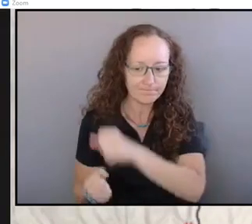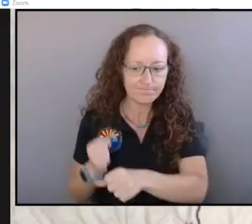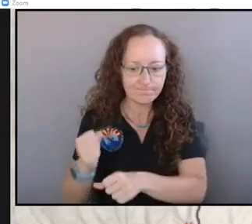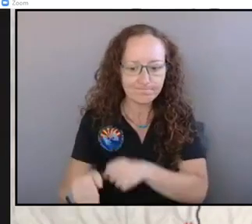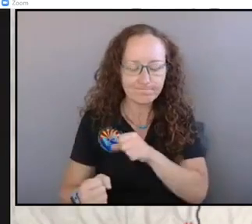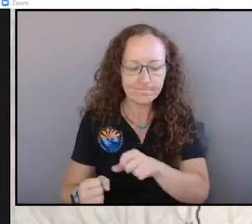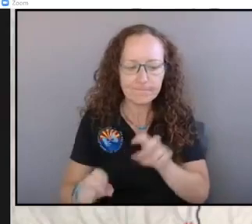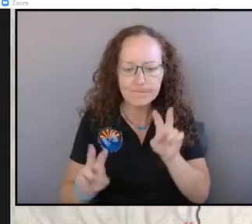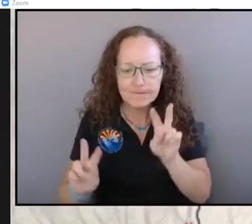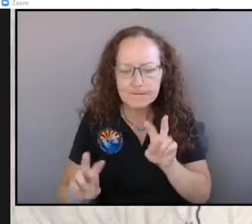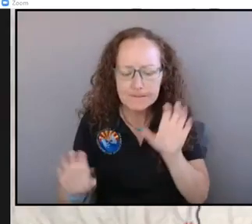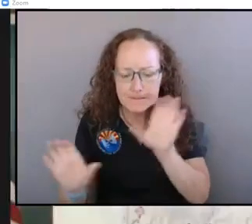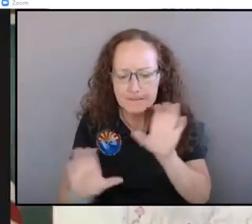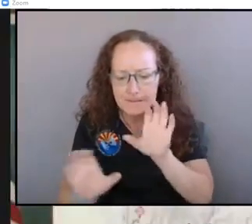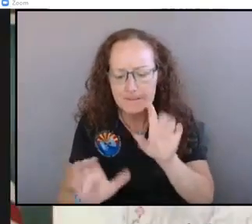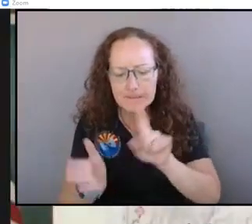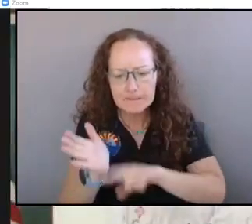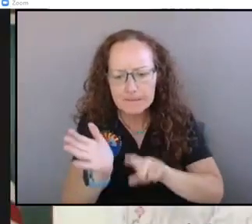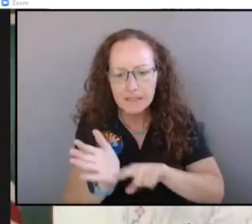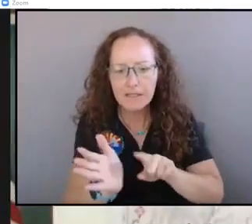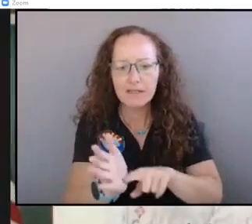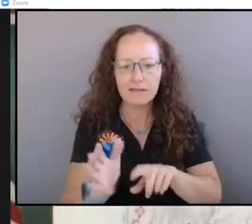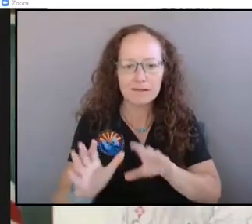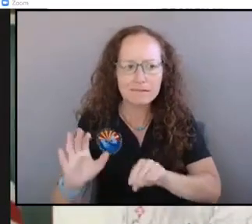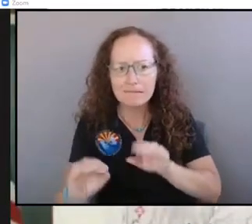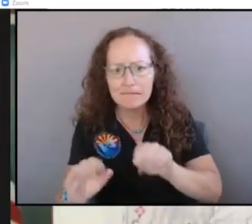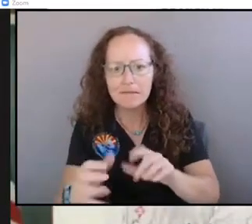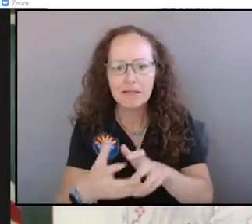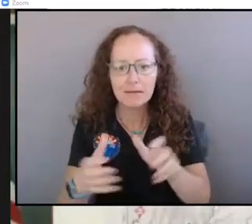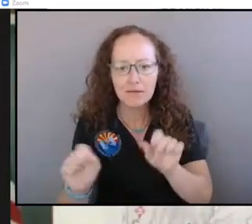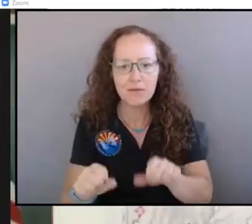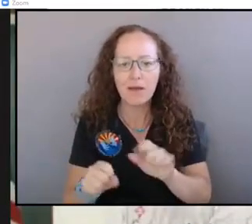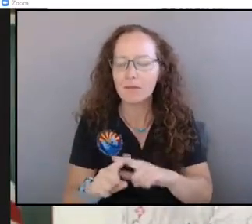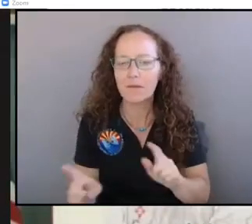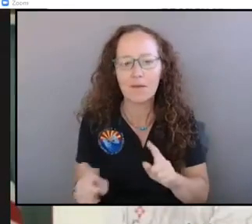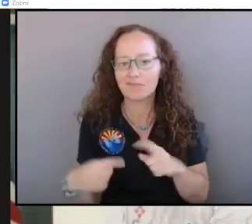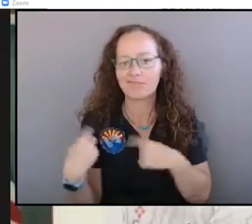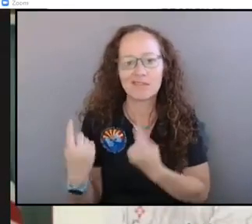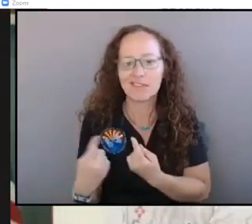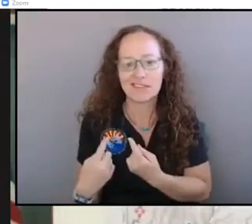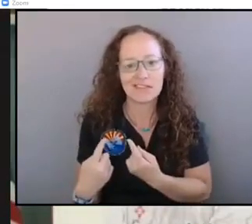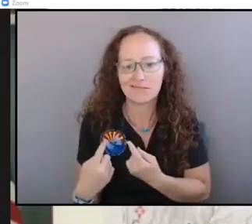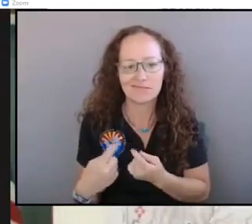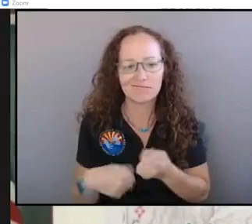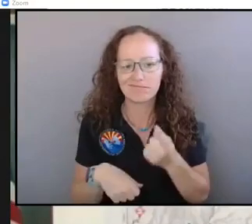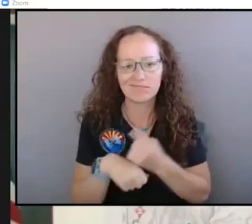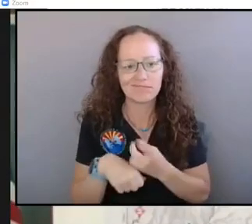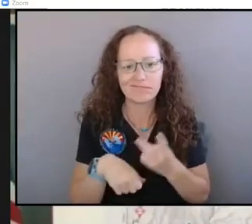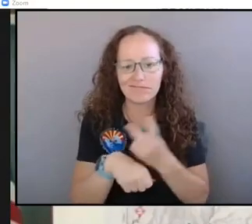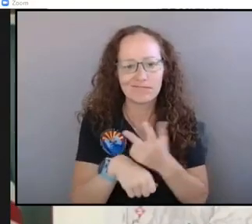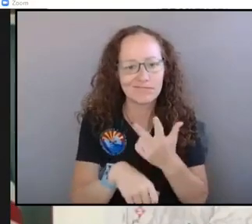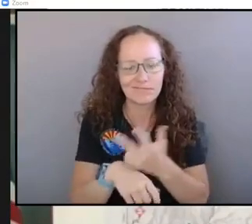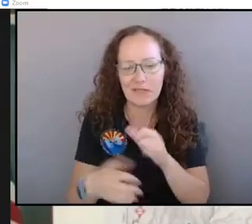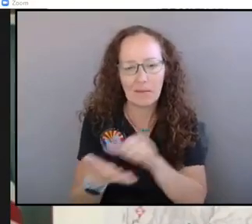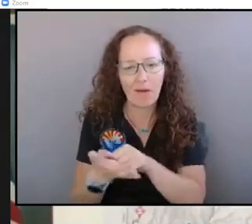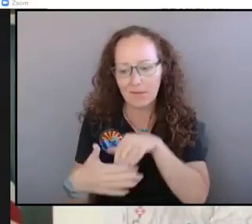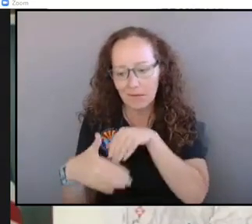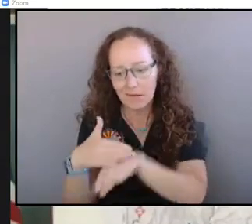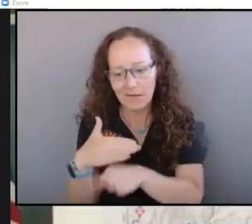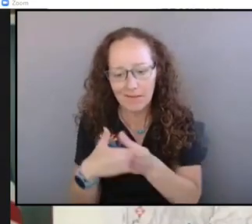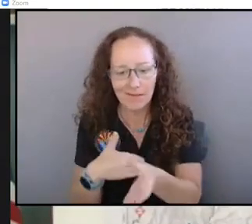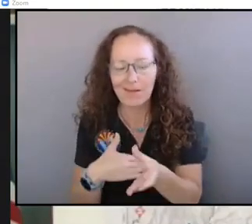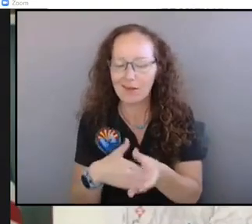as that as they could. Those were two pieces that they weren't able to get into the last couple days, and those are the pieces that kind of squirted out of